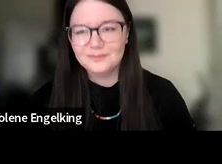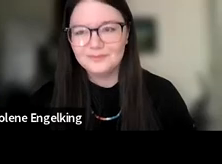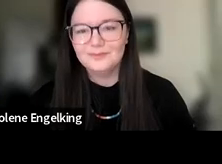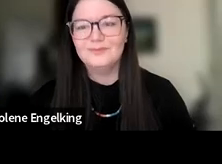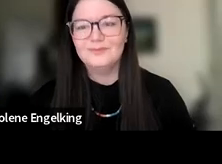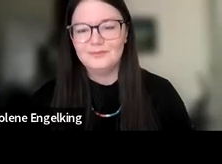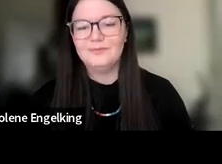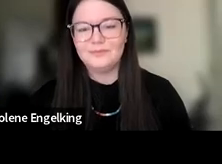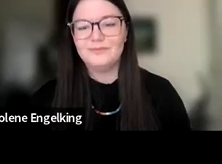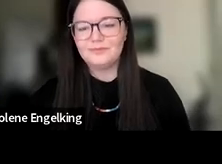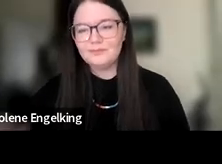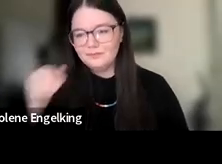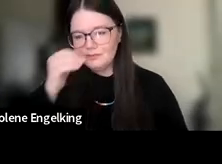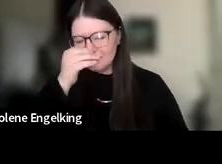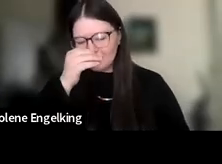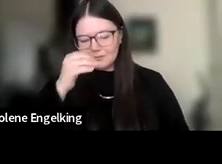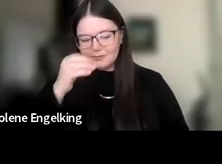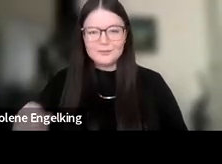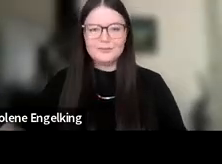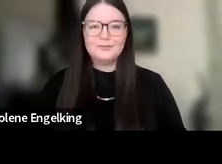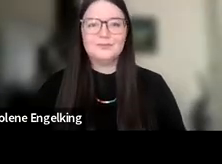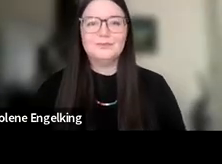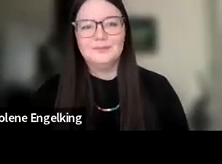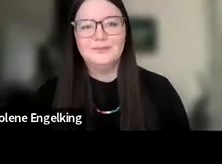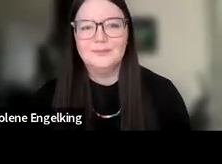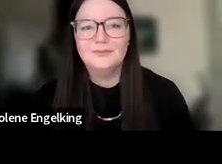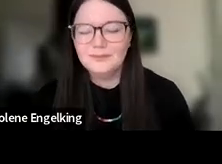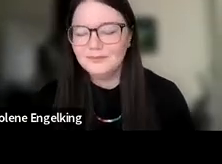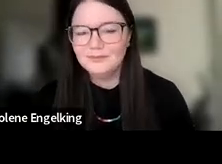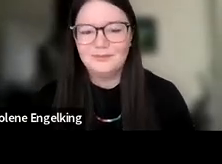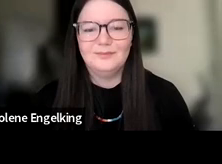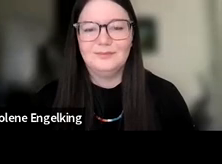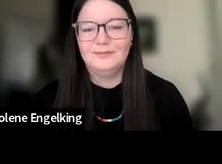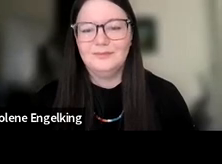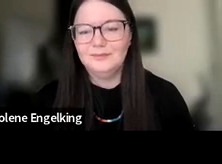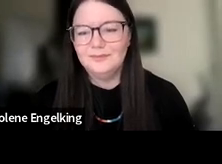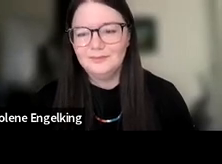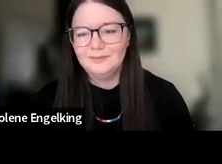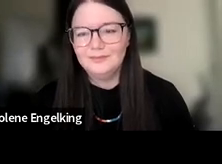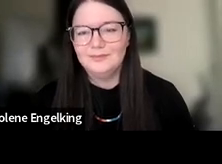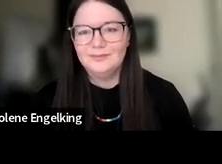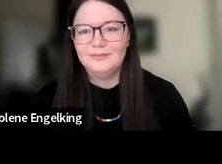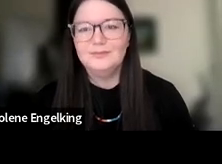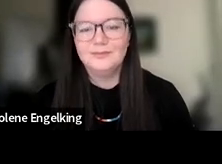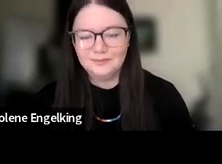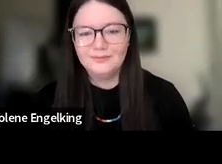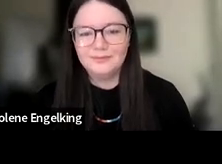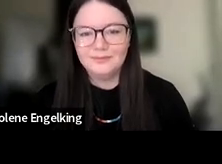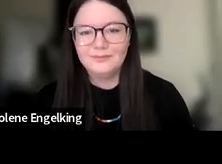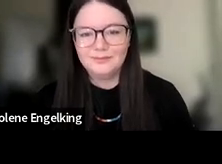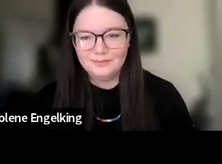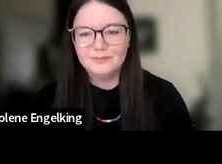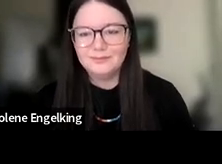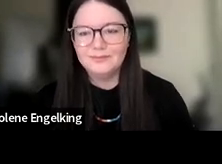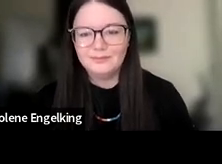to support sexual assault services for American Indians and Alaska Natives, as well as to partner with the tribal coalitions for